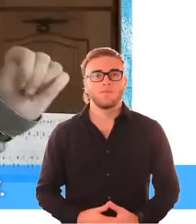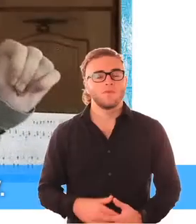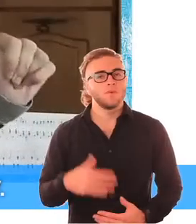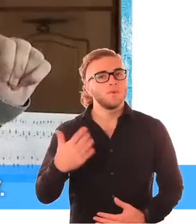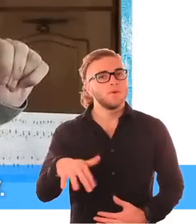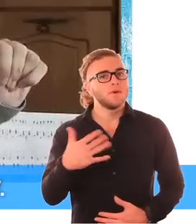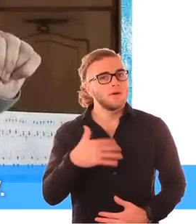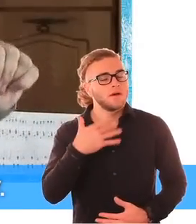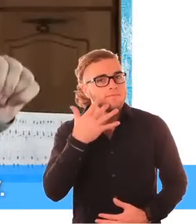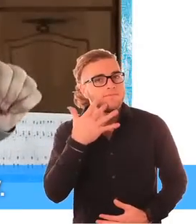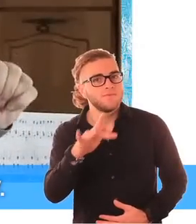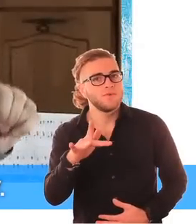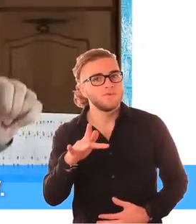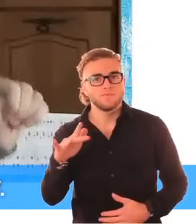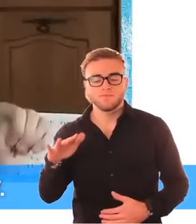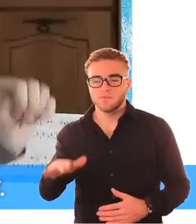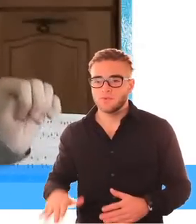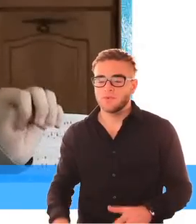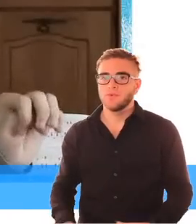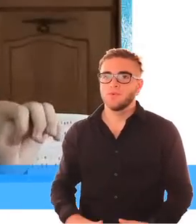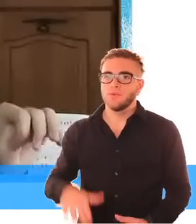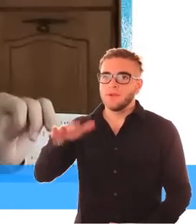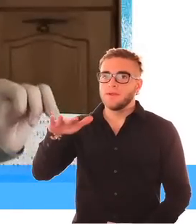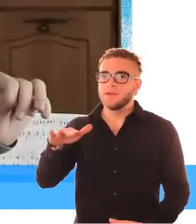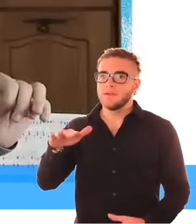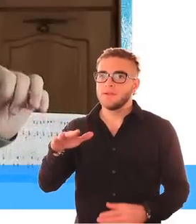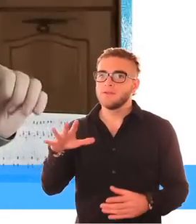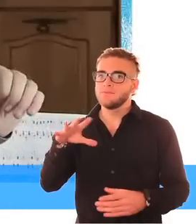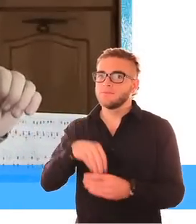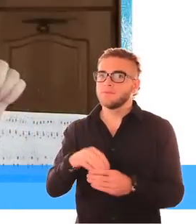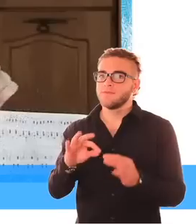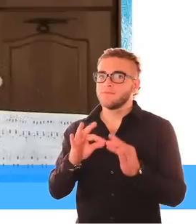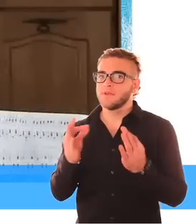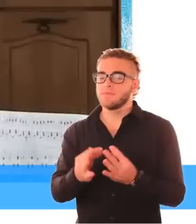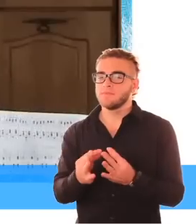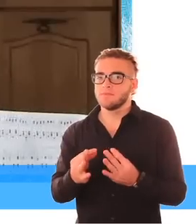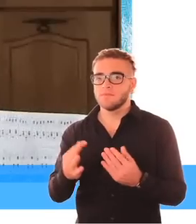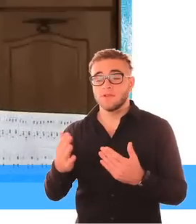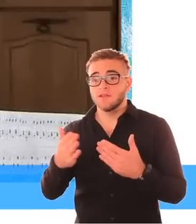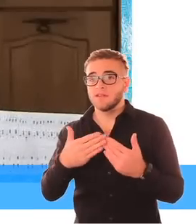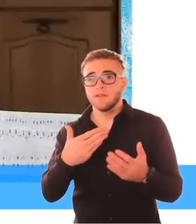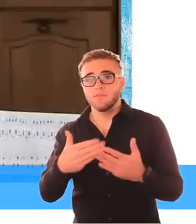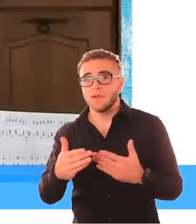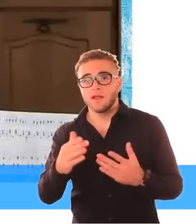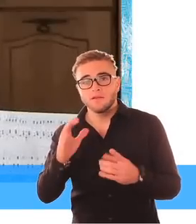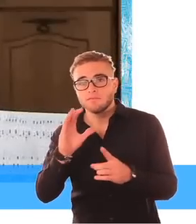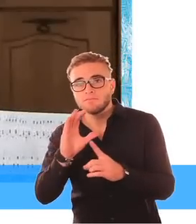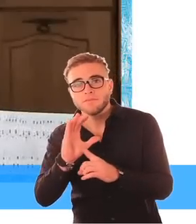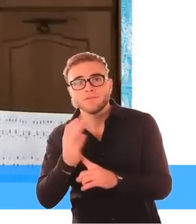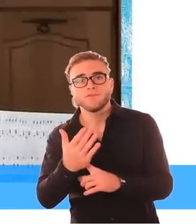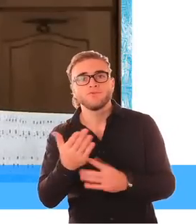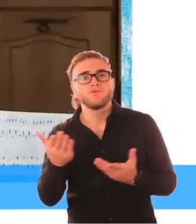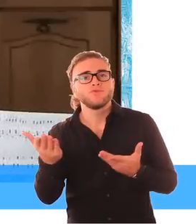cerebral palsy. I have been fortunate to grow up in a family. Whatever the conditions and services are like in